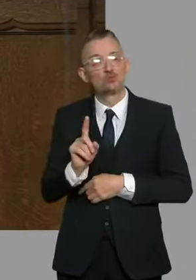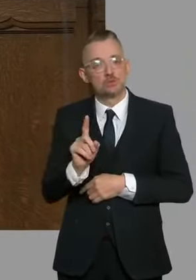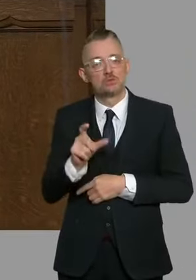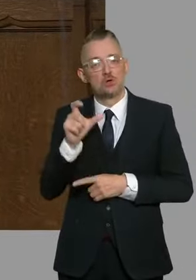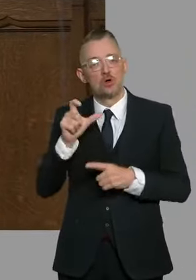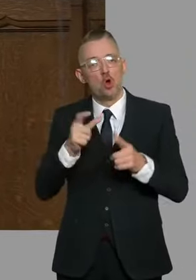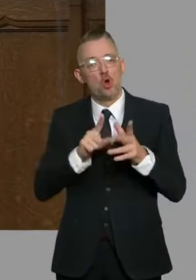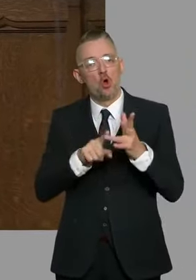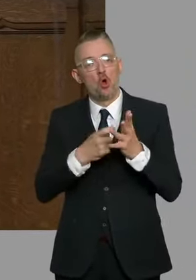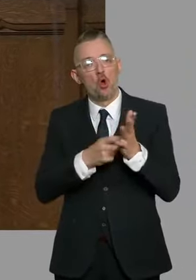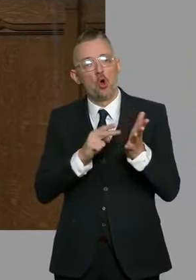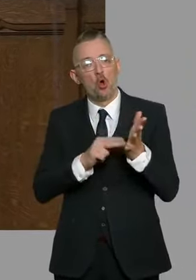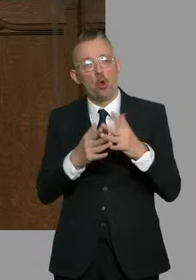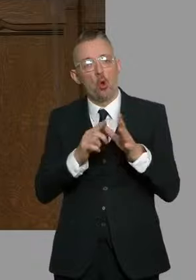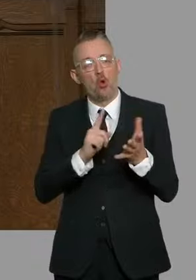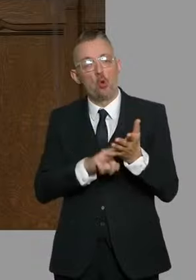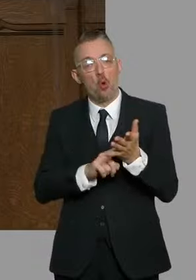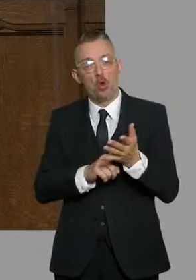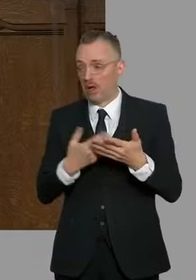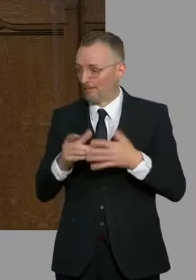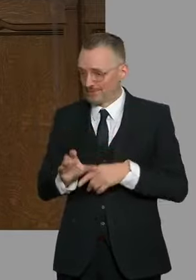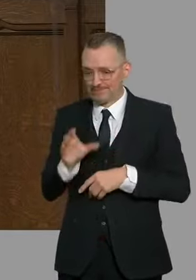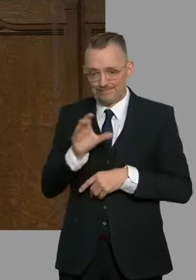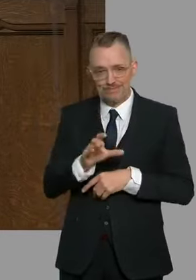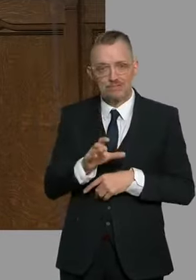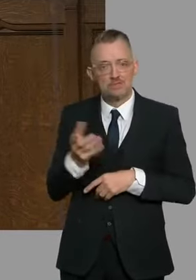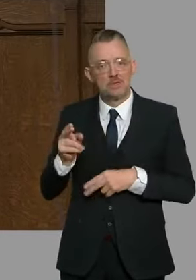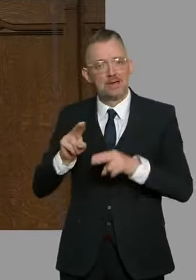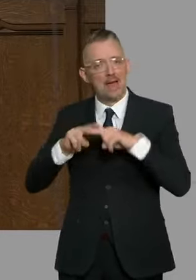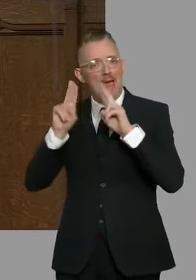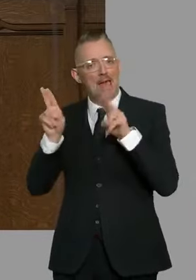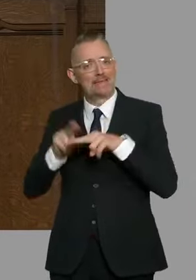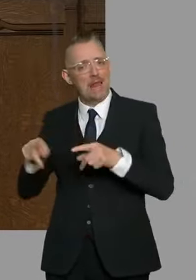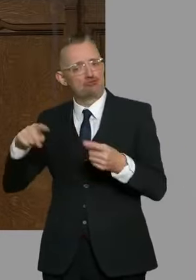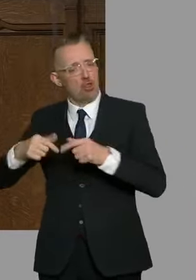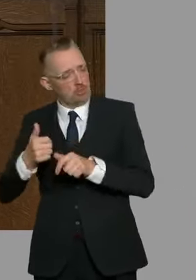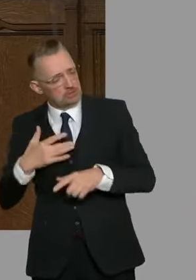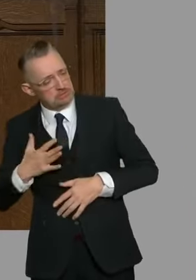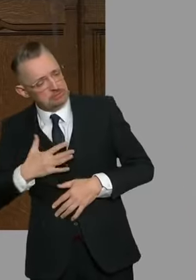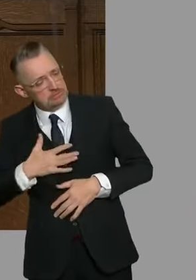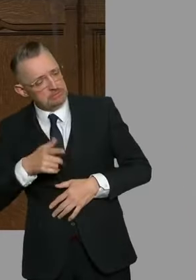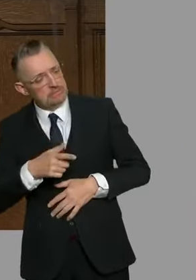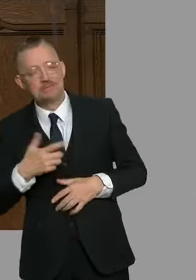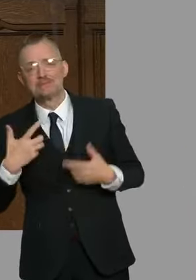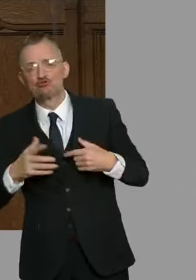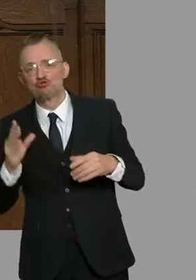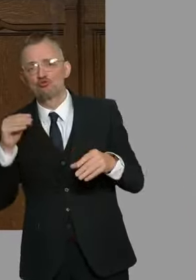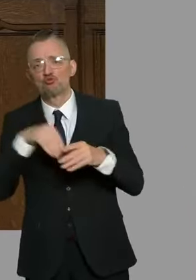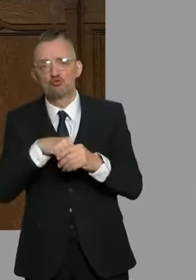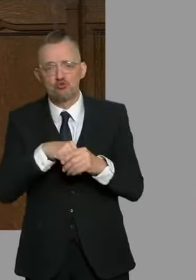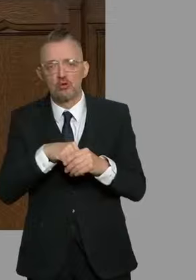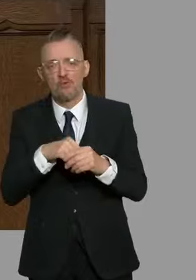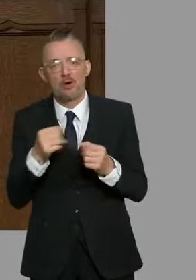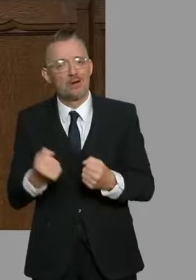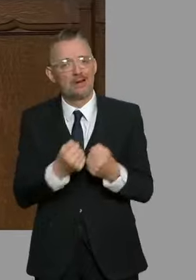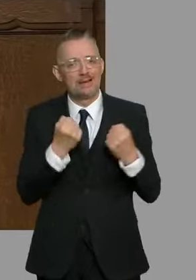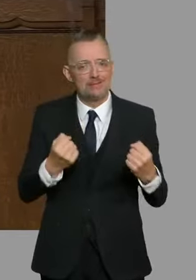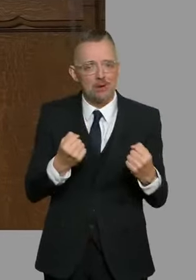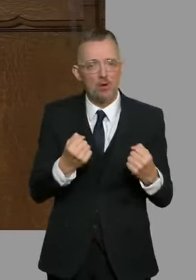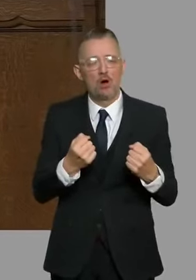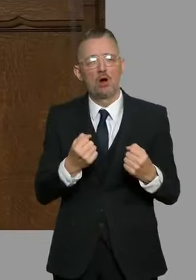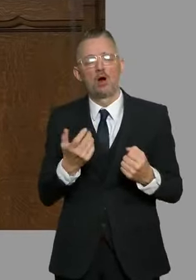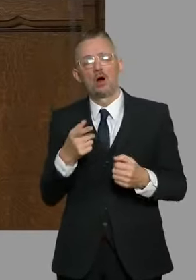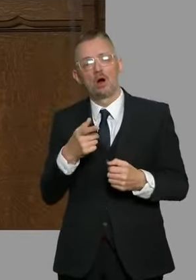international interest in our most cleanest energy industries, and we've had a roadmap to greater political autonomy that reflects